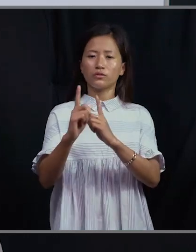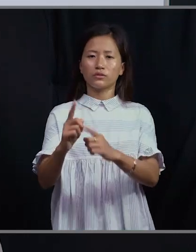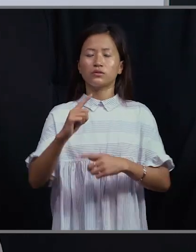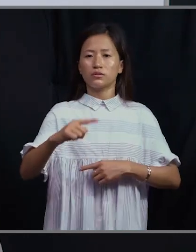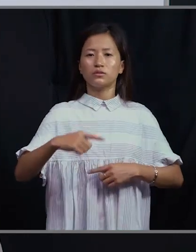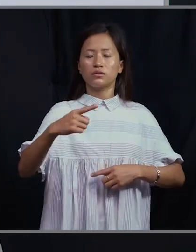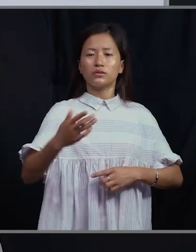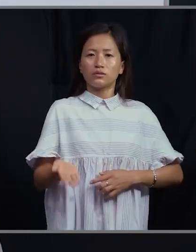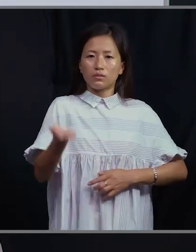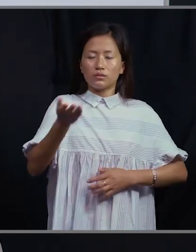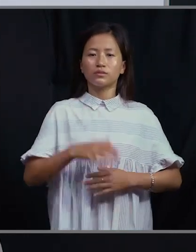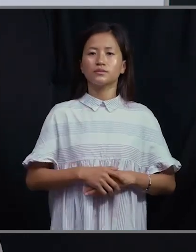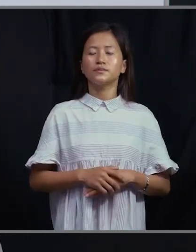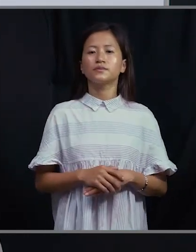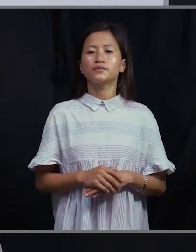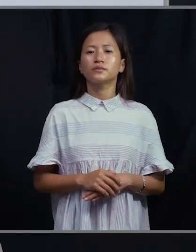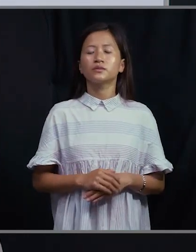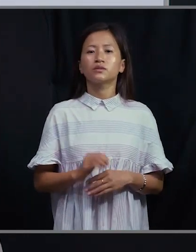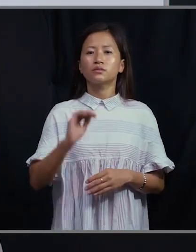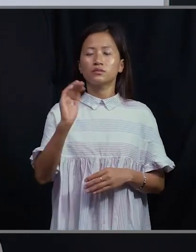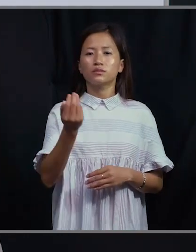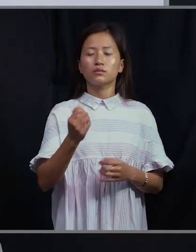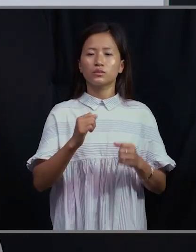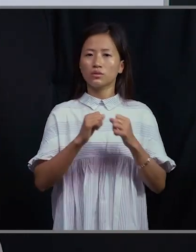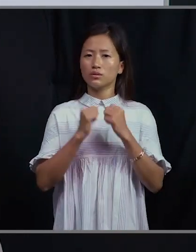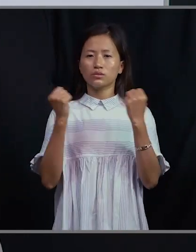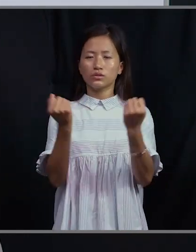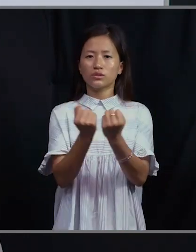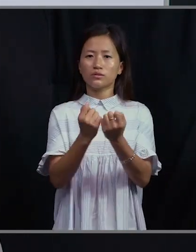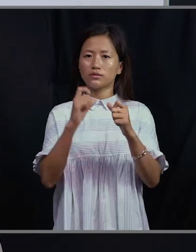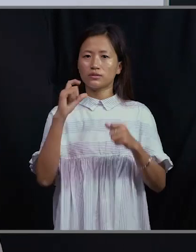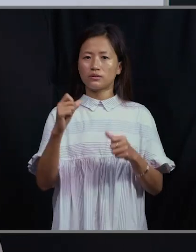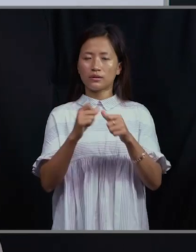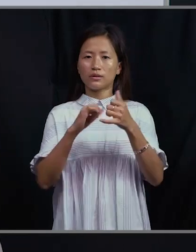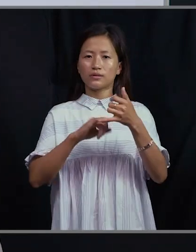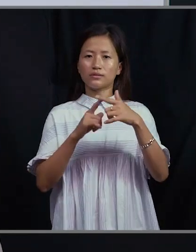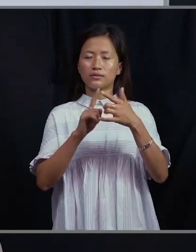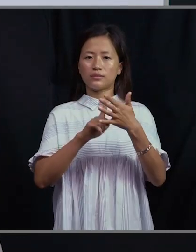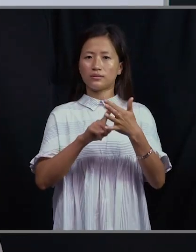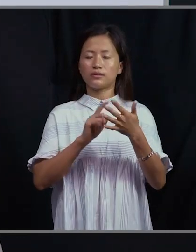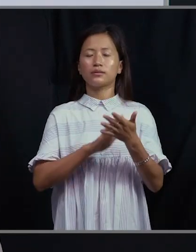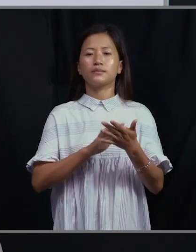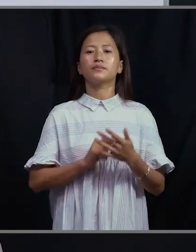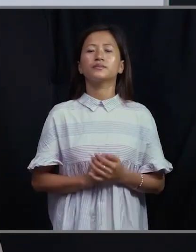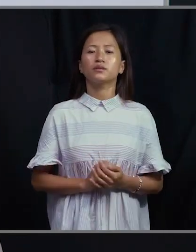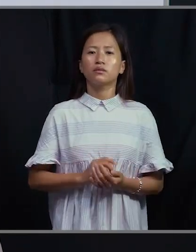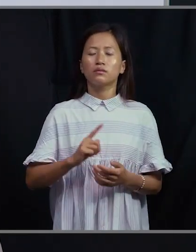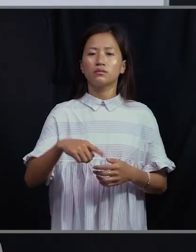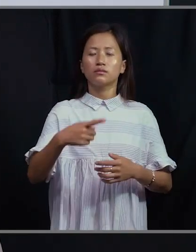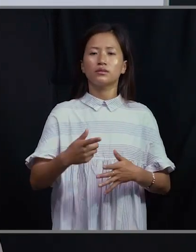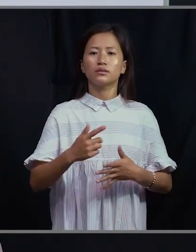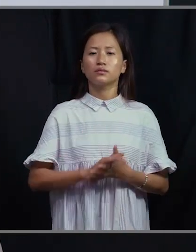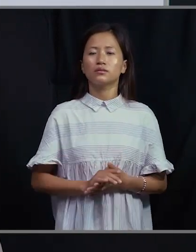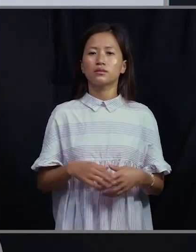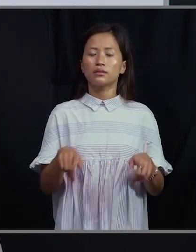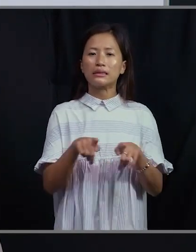on. Along with that, again, there are some social customs, okay, which they have to perform later. Okay, so